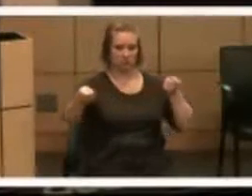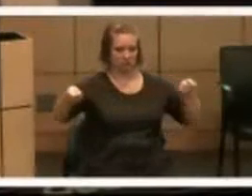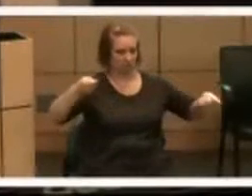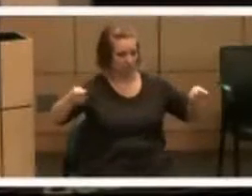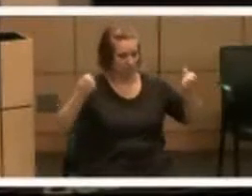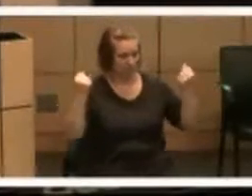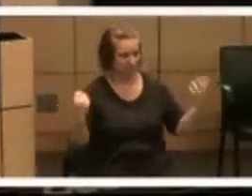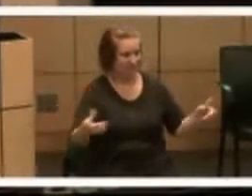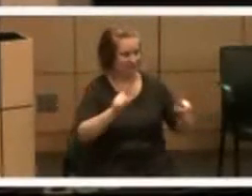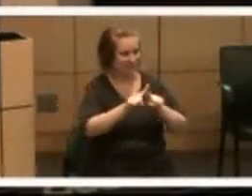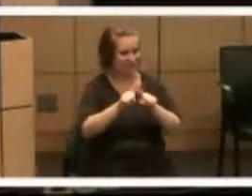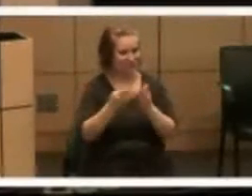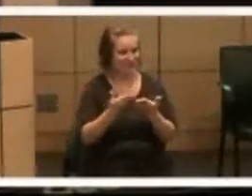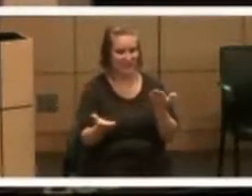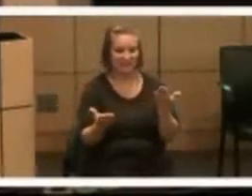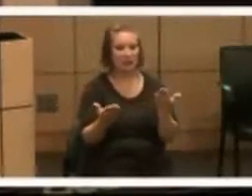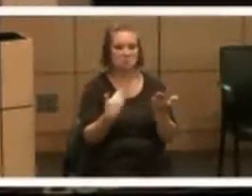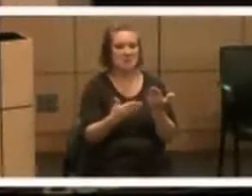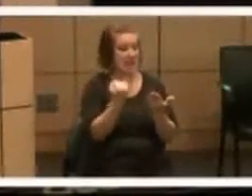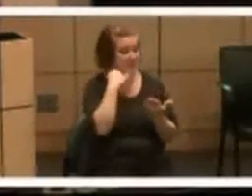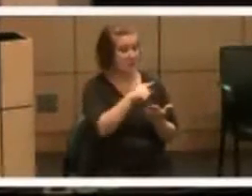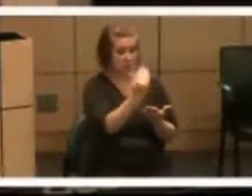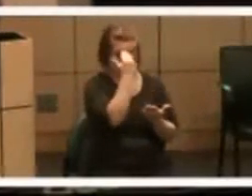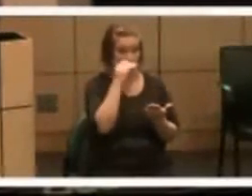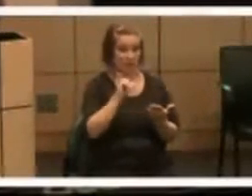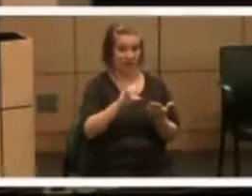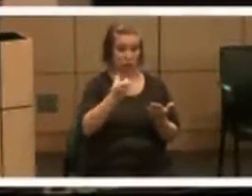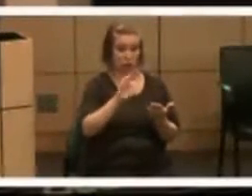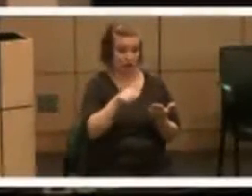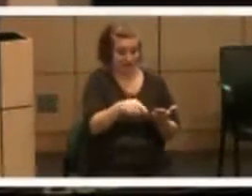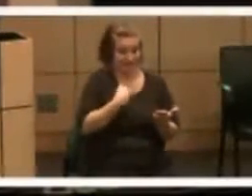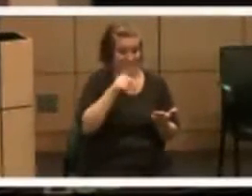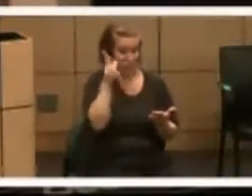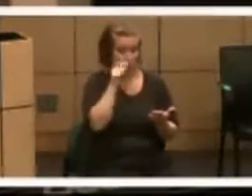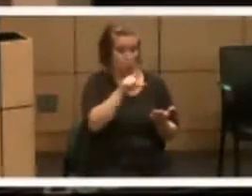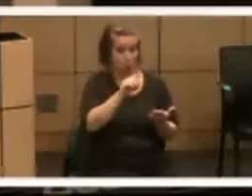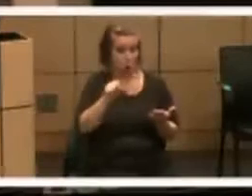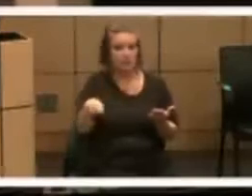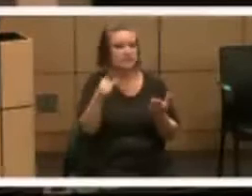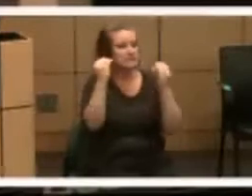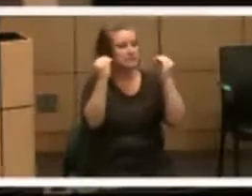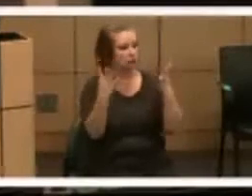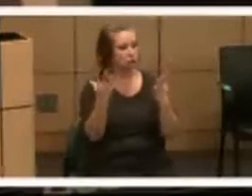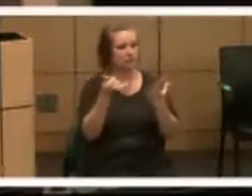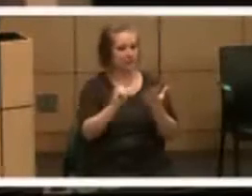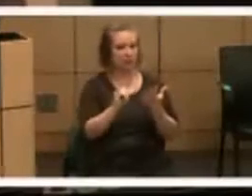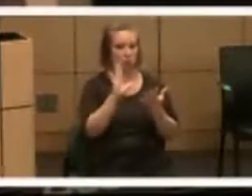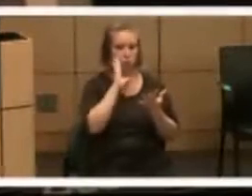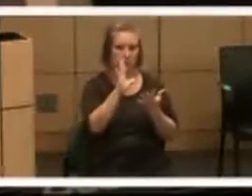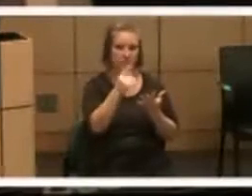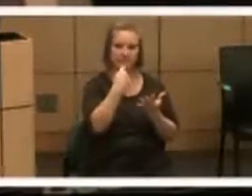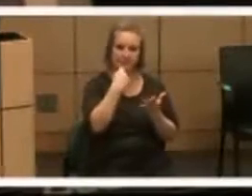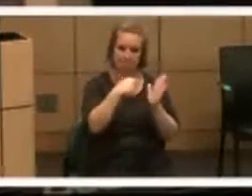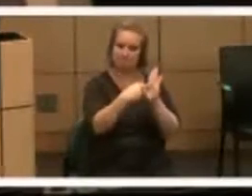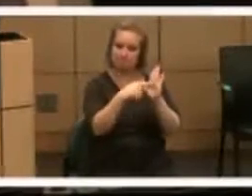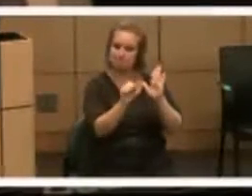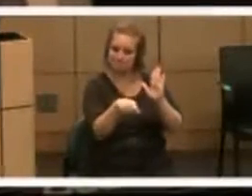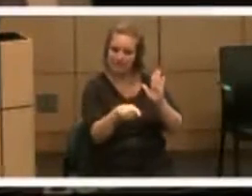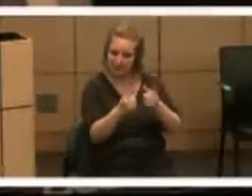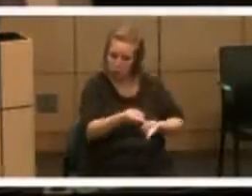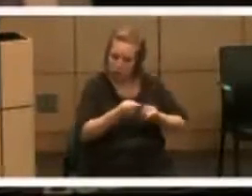they have children that they know have hearing loss, they're still more likely, to rate that the children have difficulties attending,